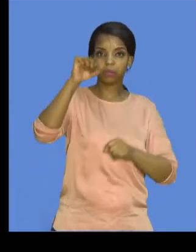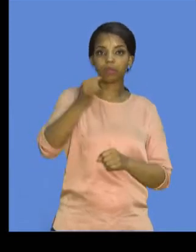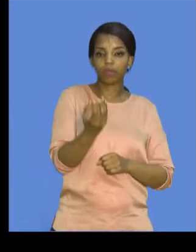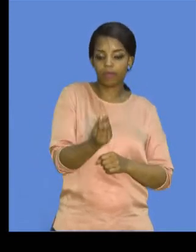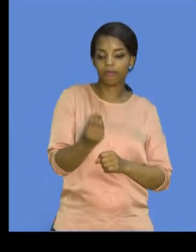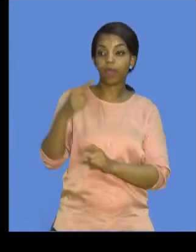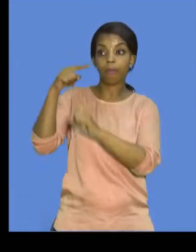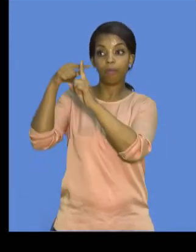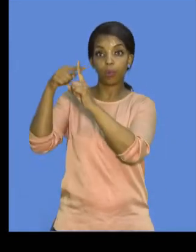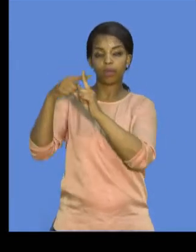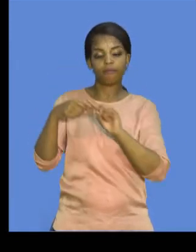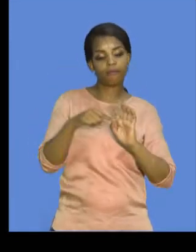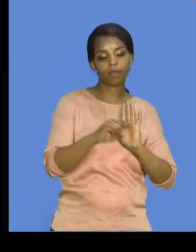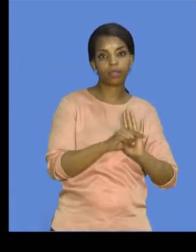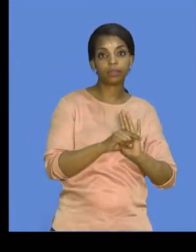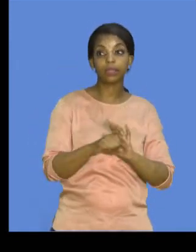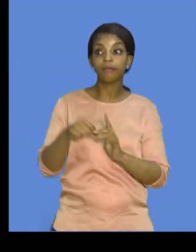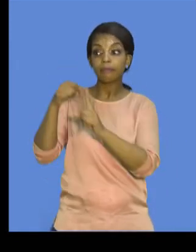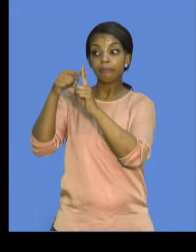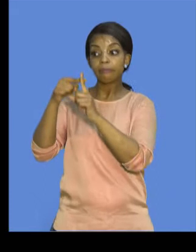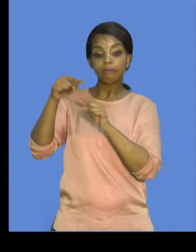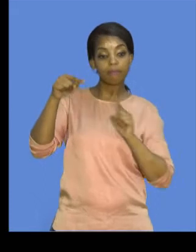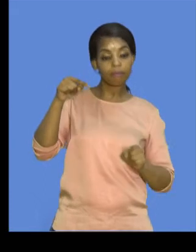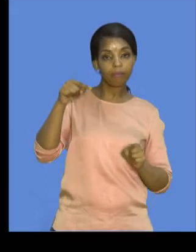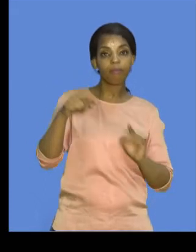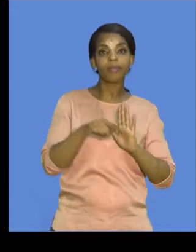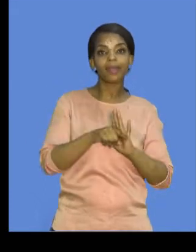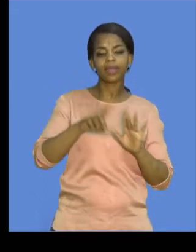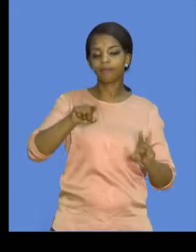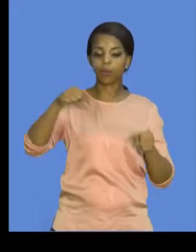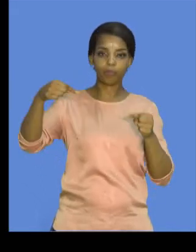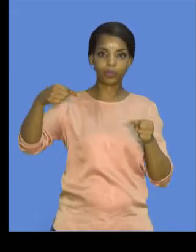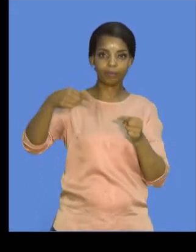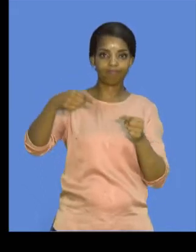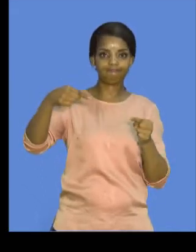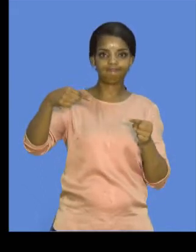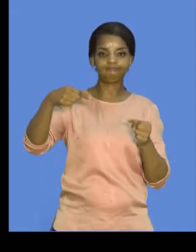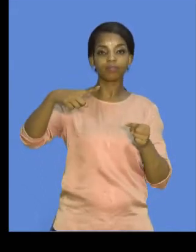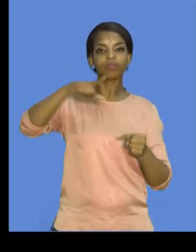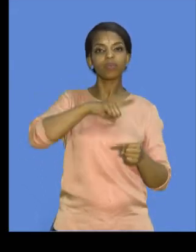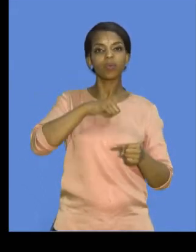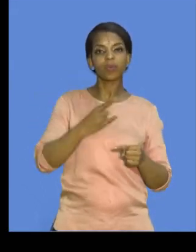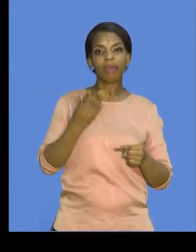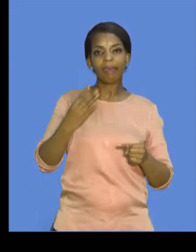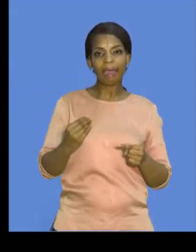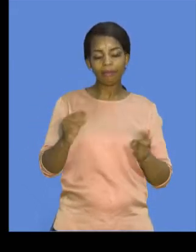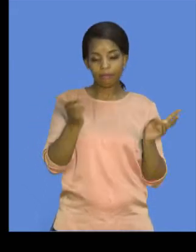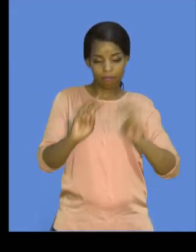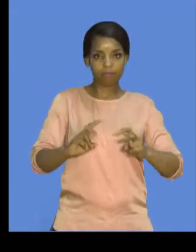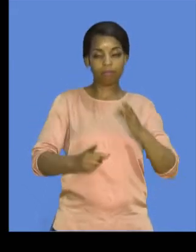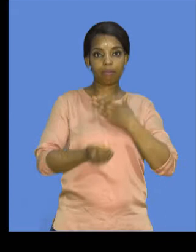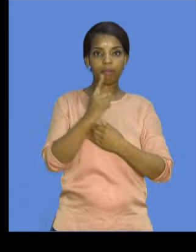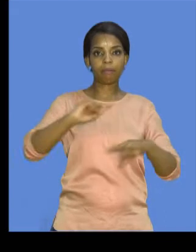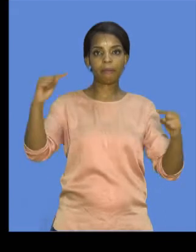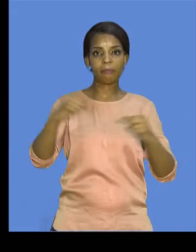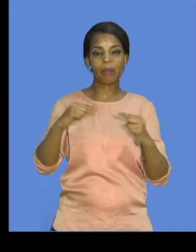positive and a negative charge, and these are opposite charges. Unlike charges, we know there are forces that exist between them. So that's the